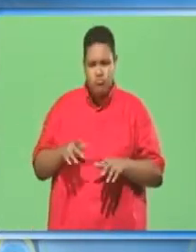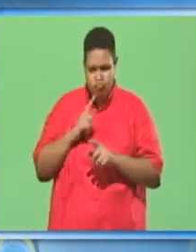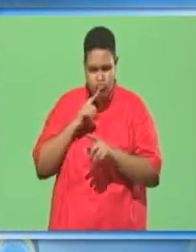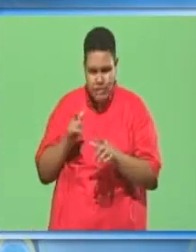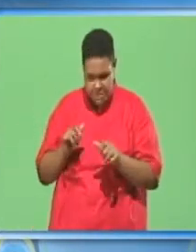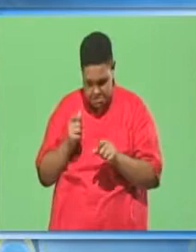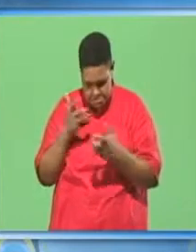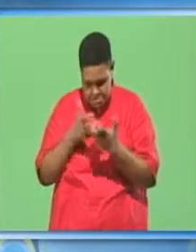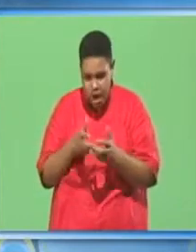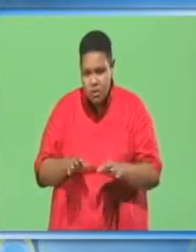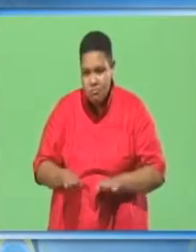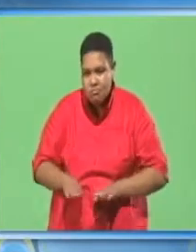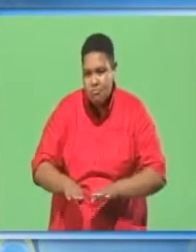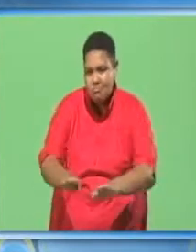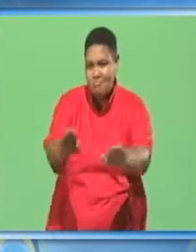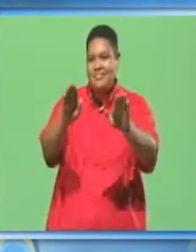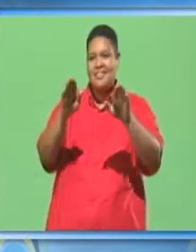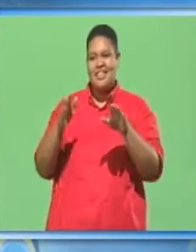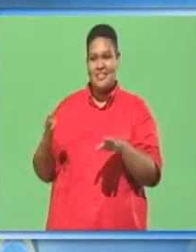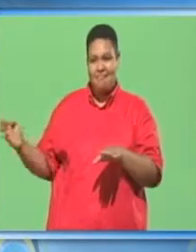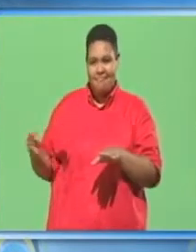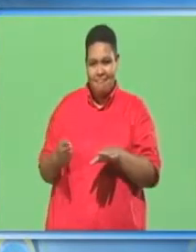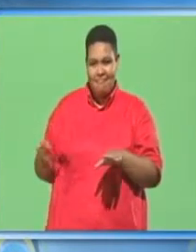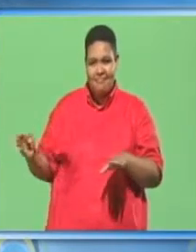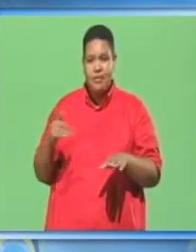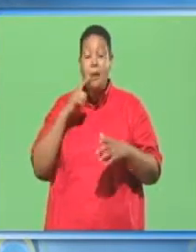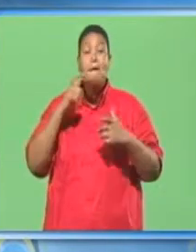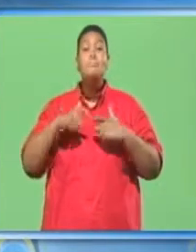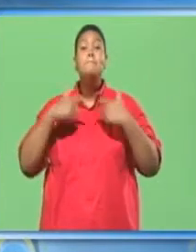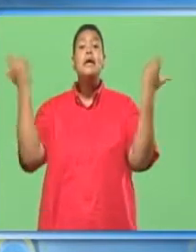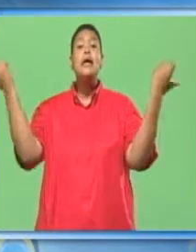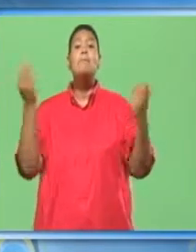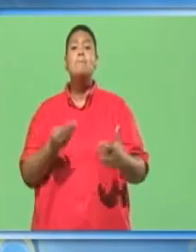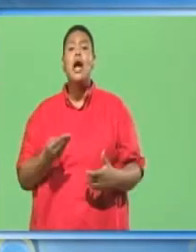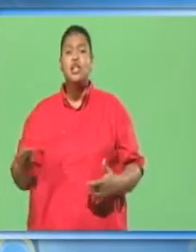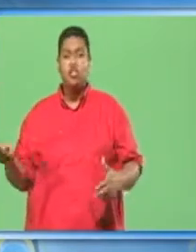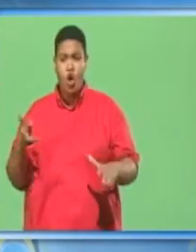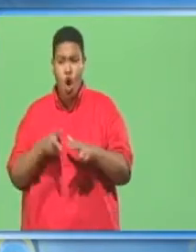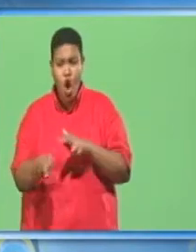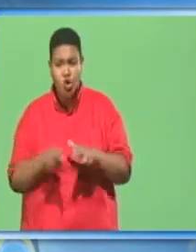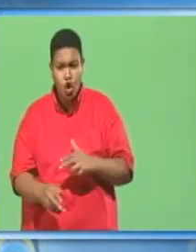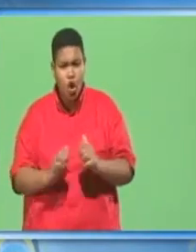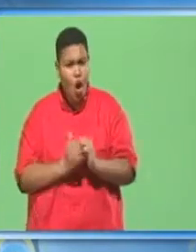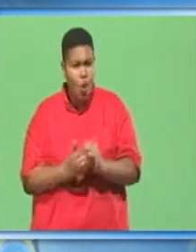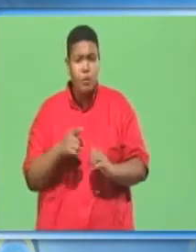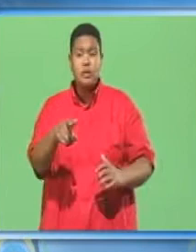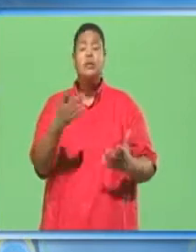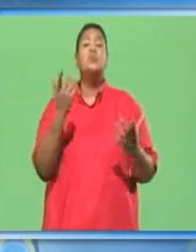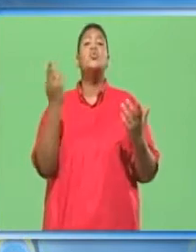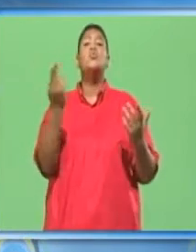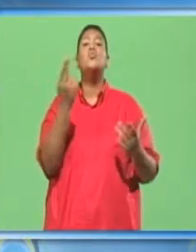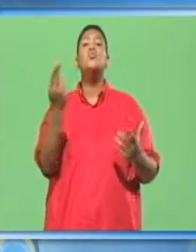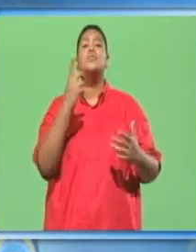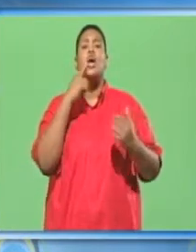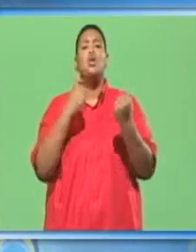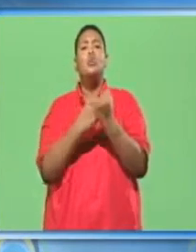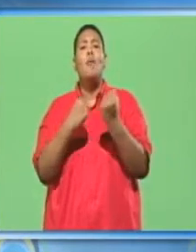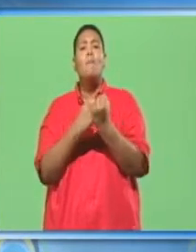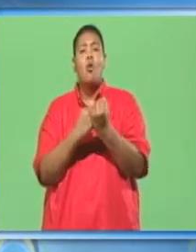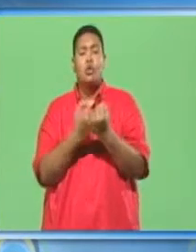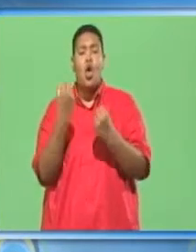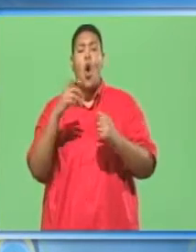parallel to the fence. Ripping large sheets of material. 1. In this case, use a supporting